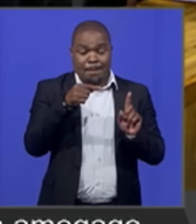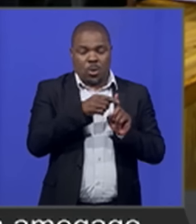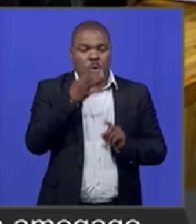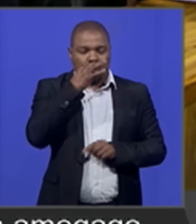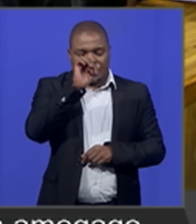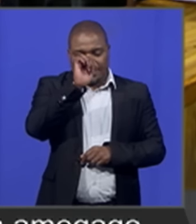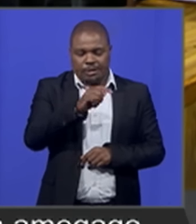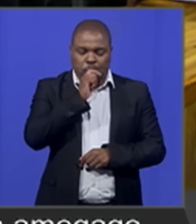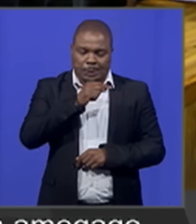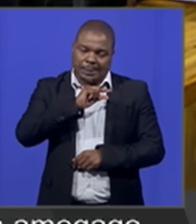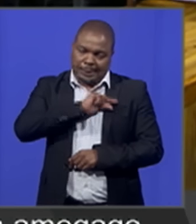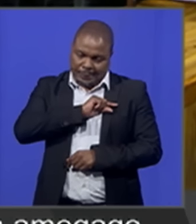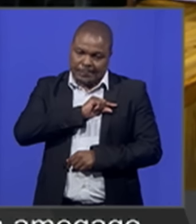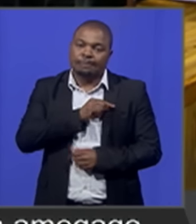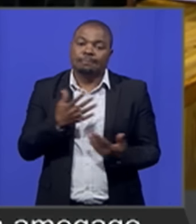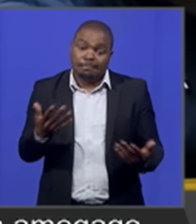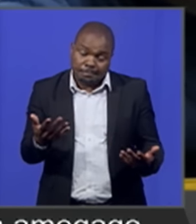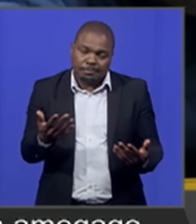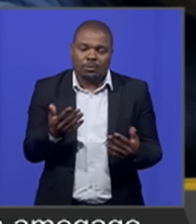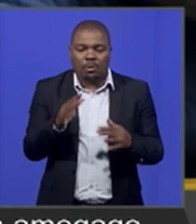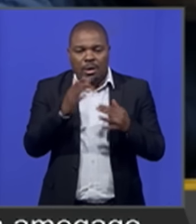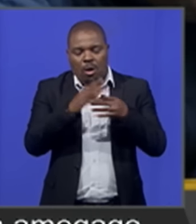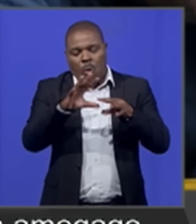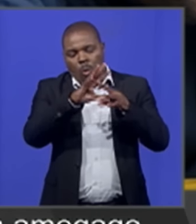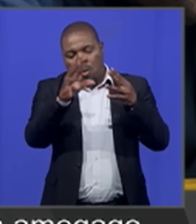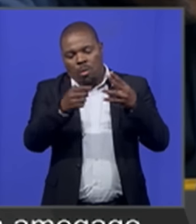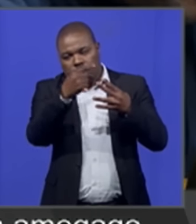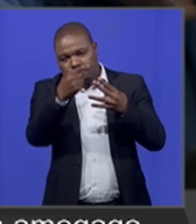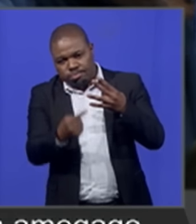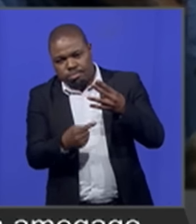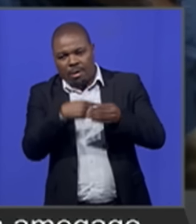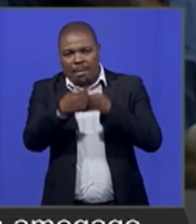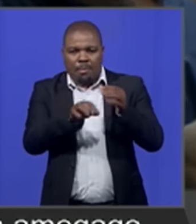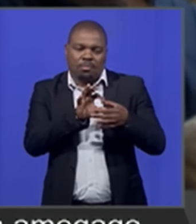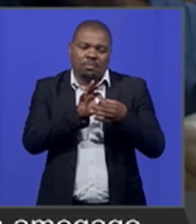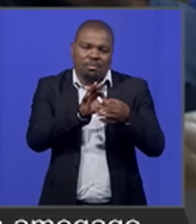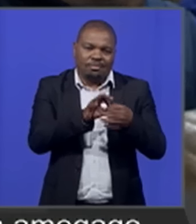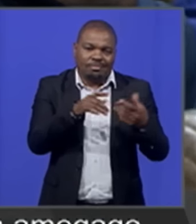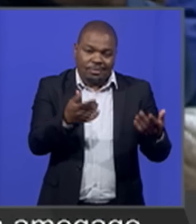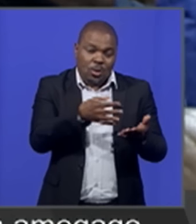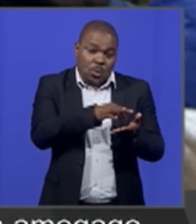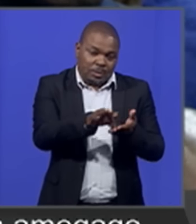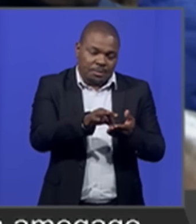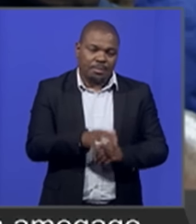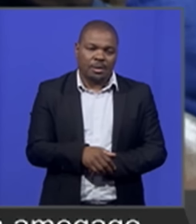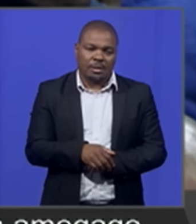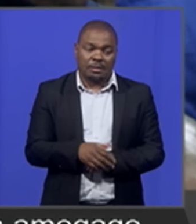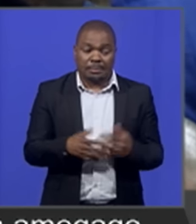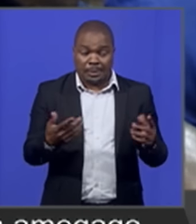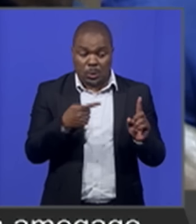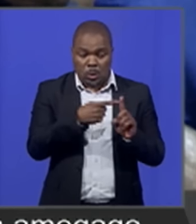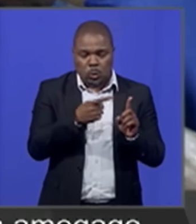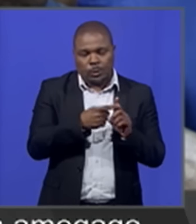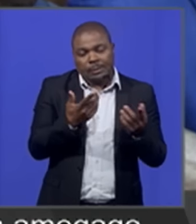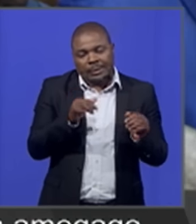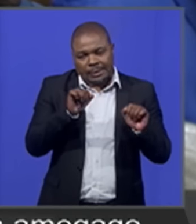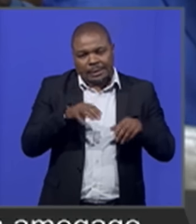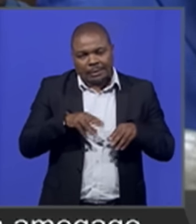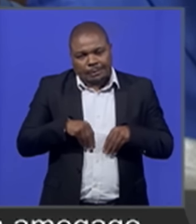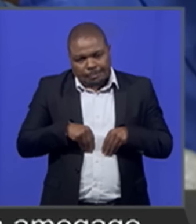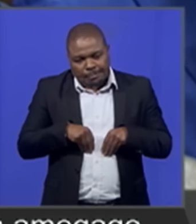ke kgorotsheko ye nngwe melatong ya gagwe ka moka ya go ama thendara yeo. Gore a bebofaletšwe sekwebo o tateditše